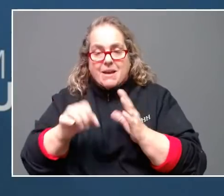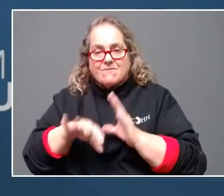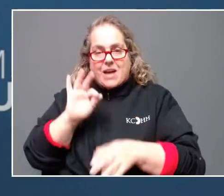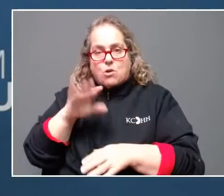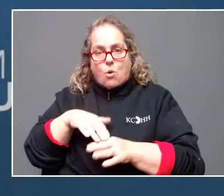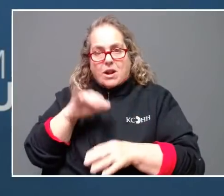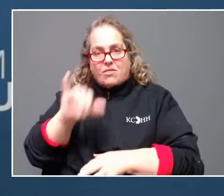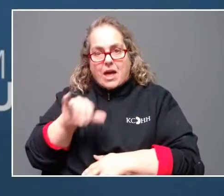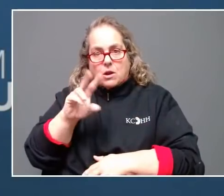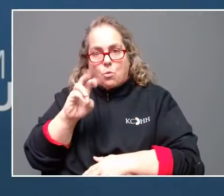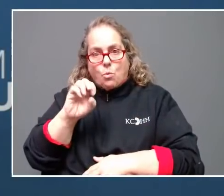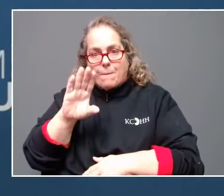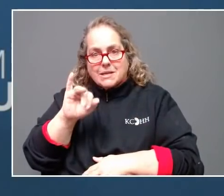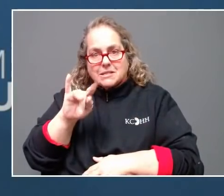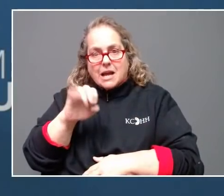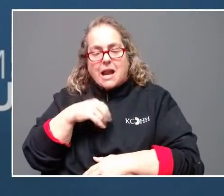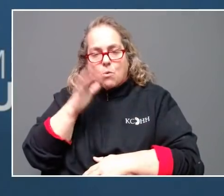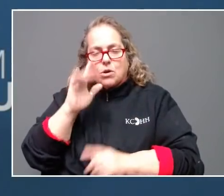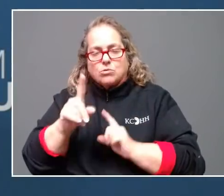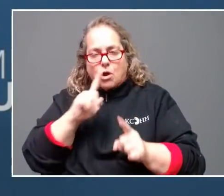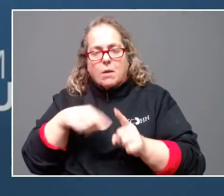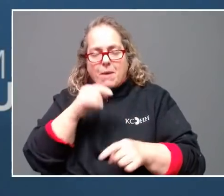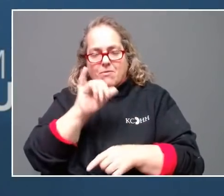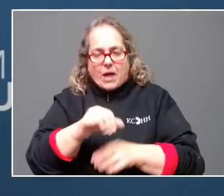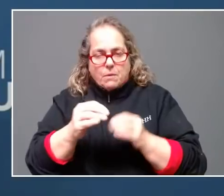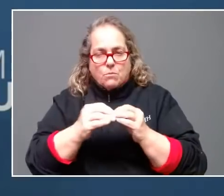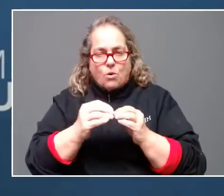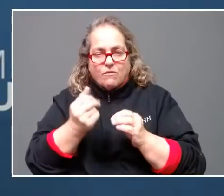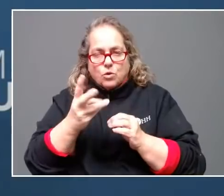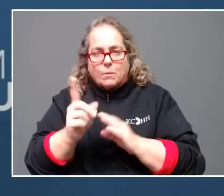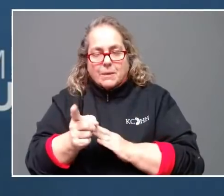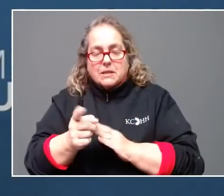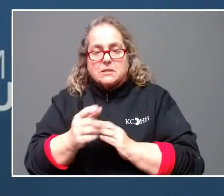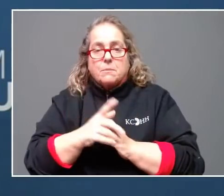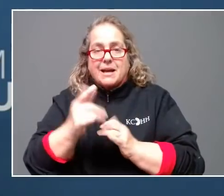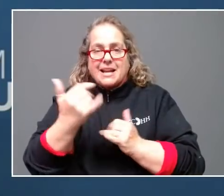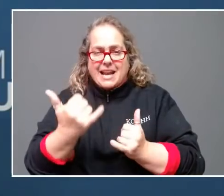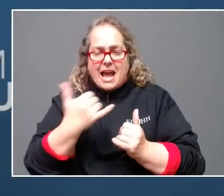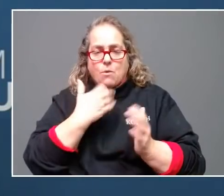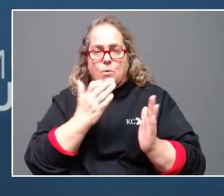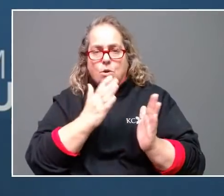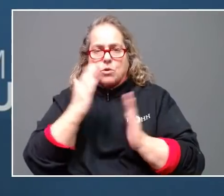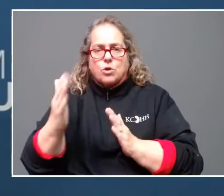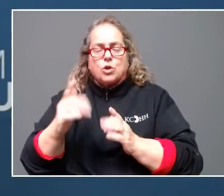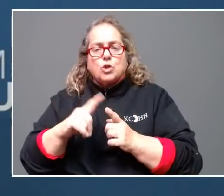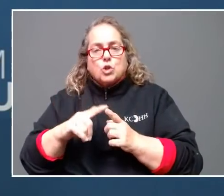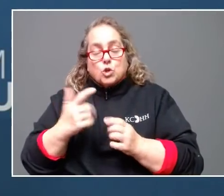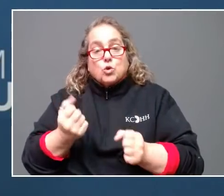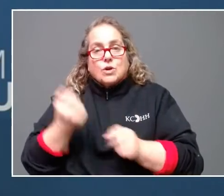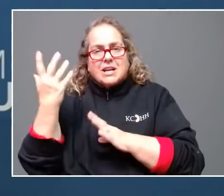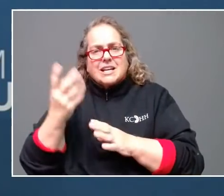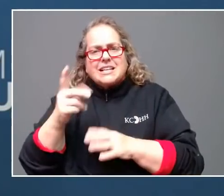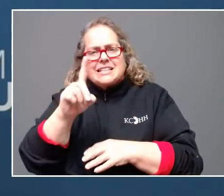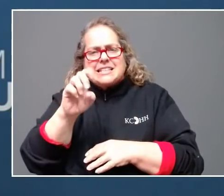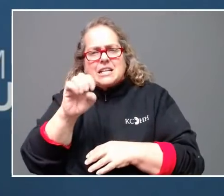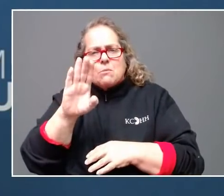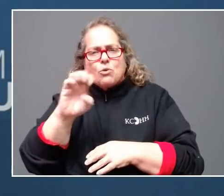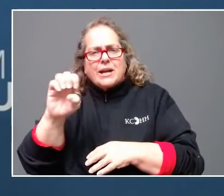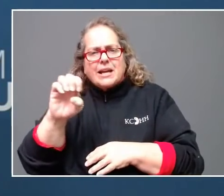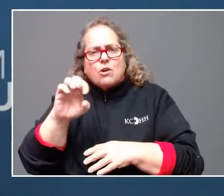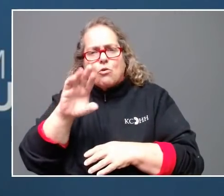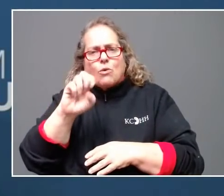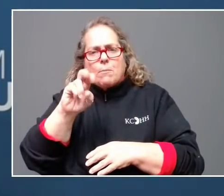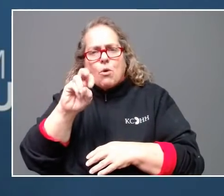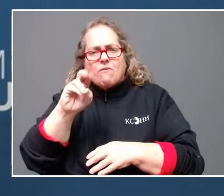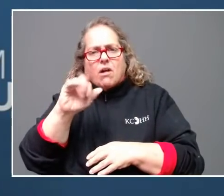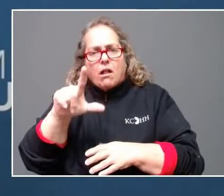talk about that here in a minute. But let's next move to debris removal. And that starts by